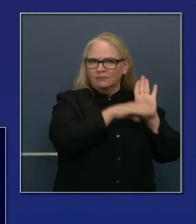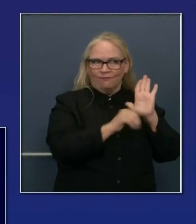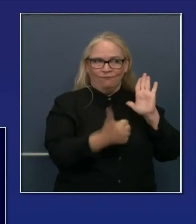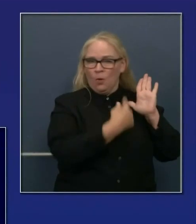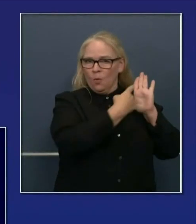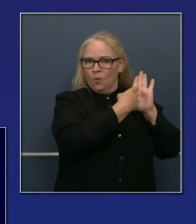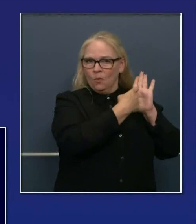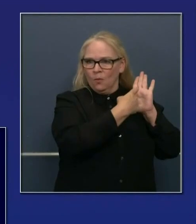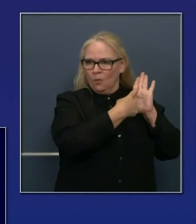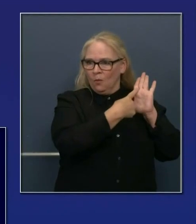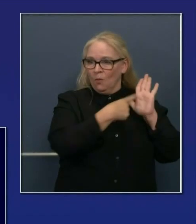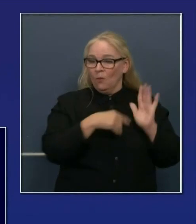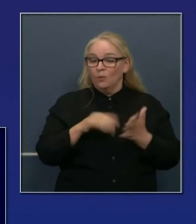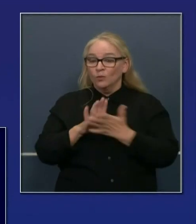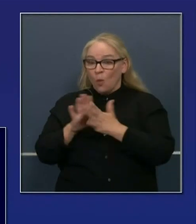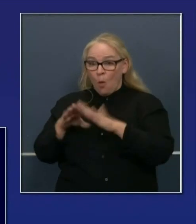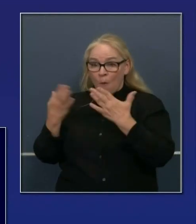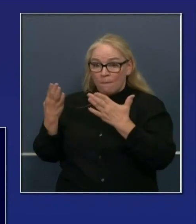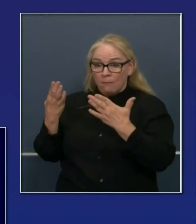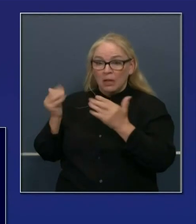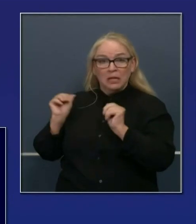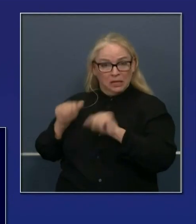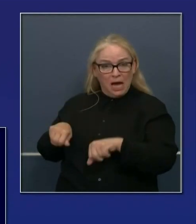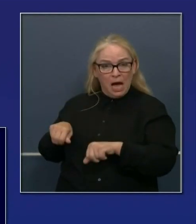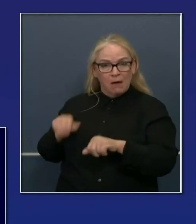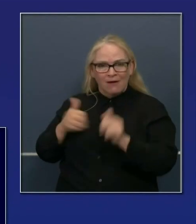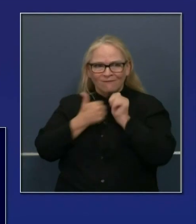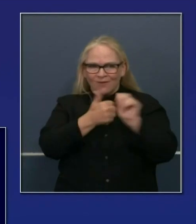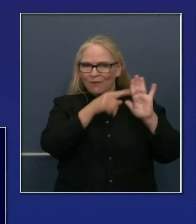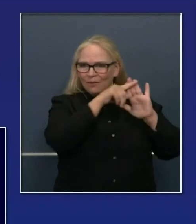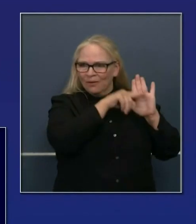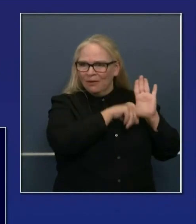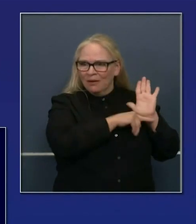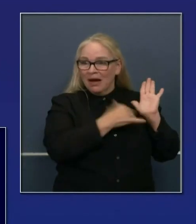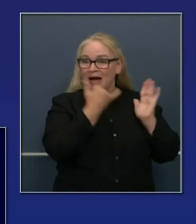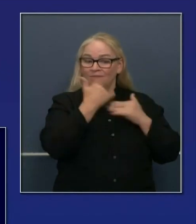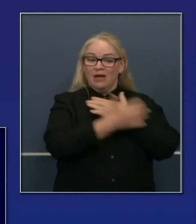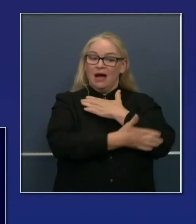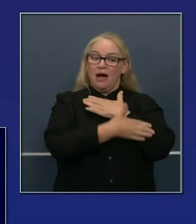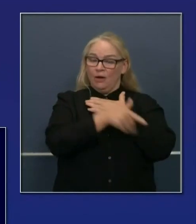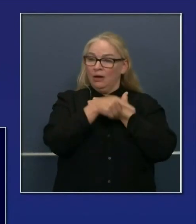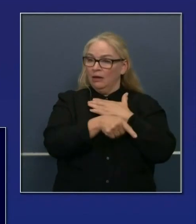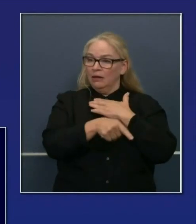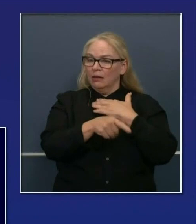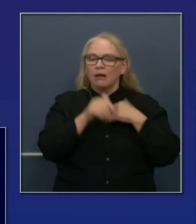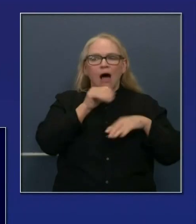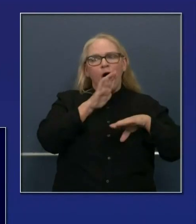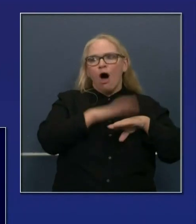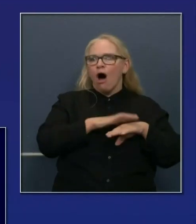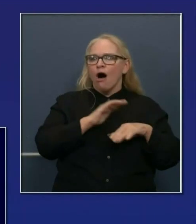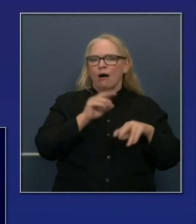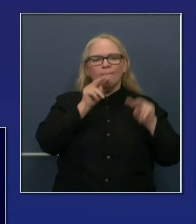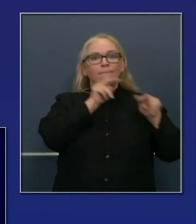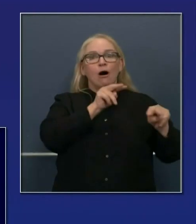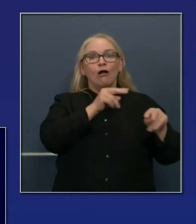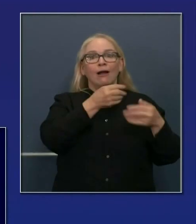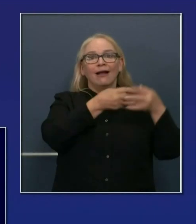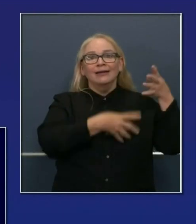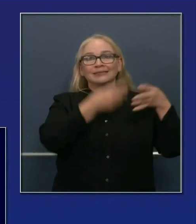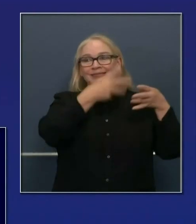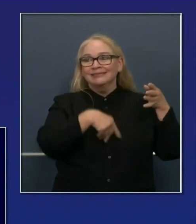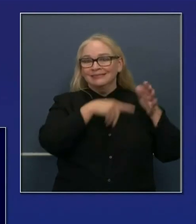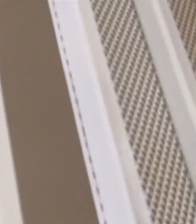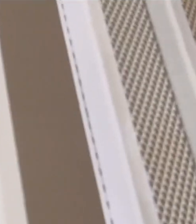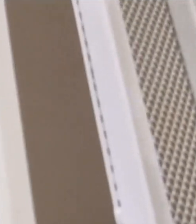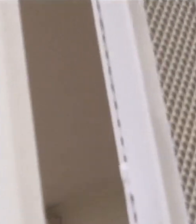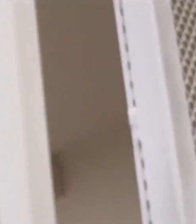for in-person education when the county that they're operating in has been off our monitoring list for 14